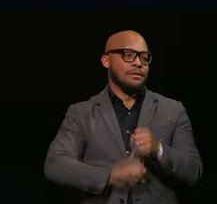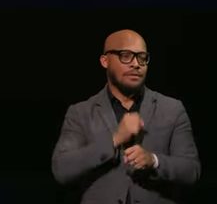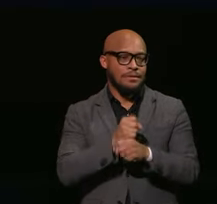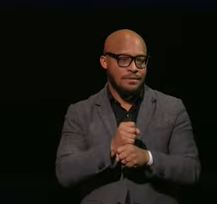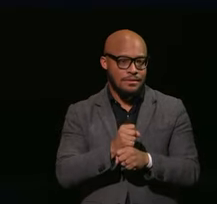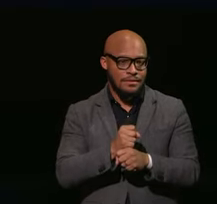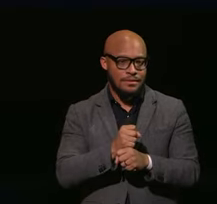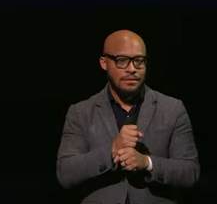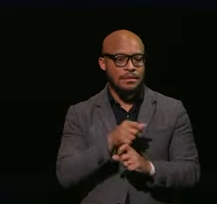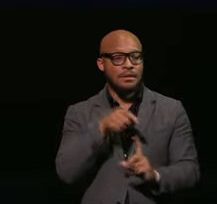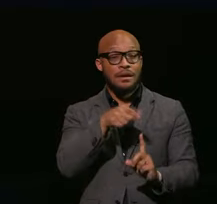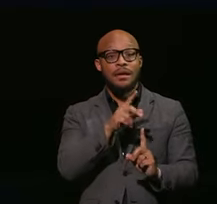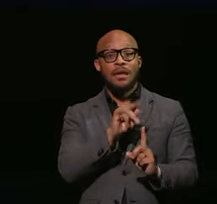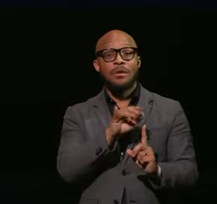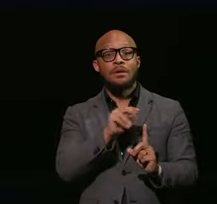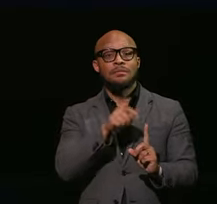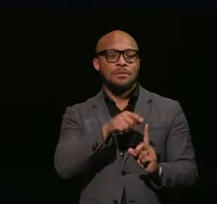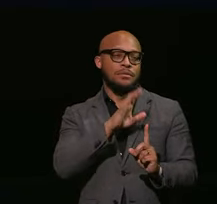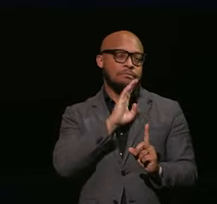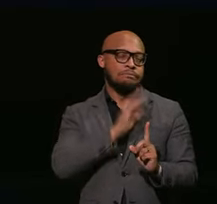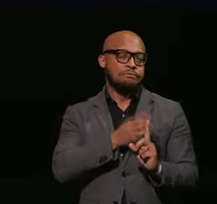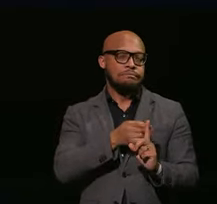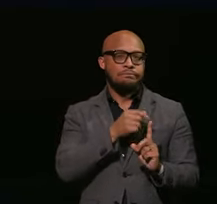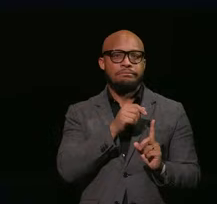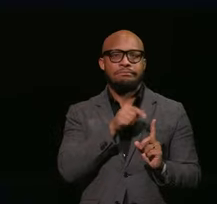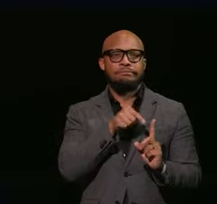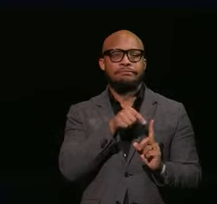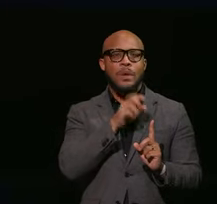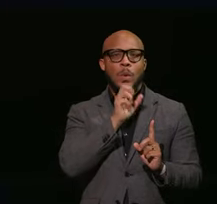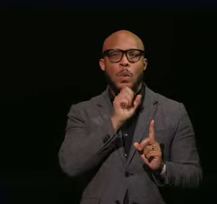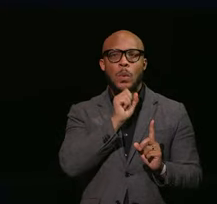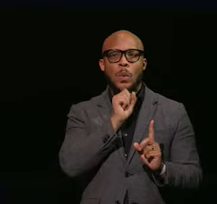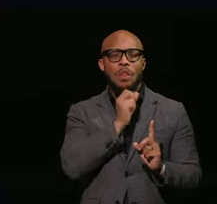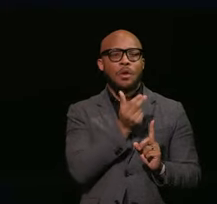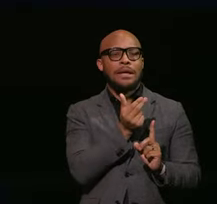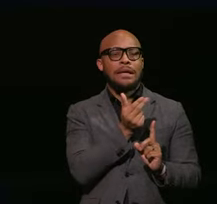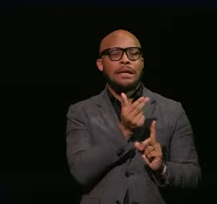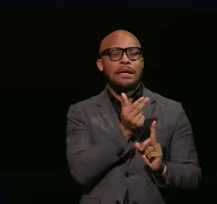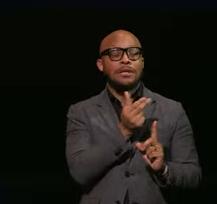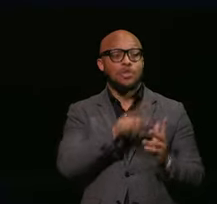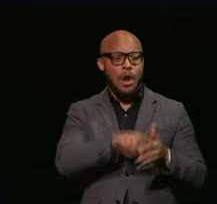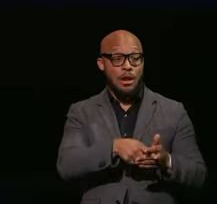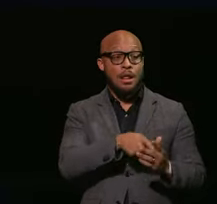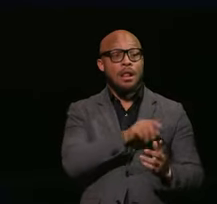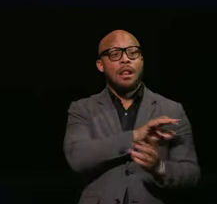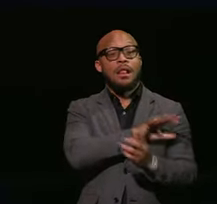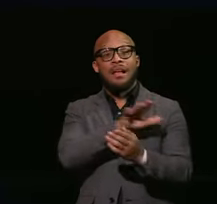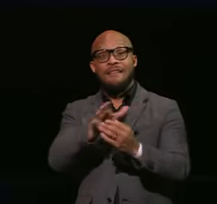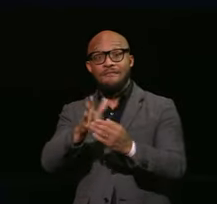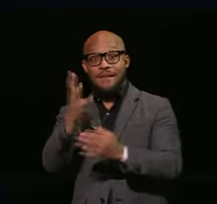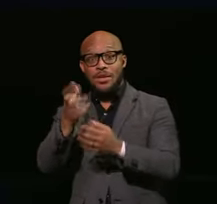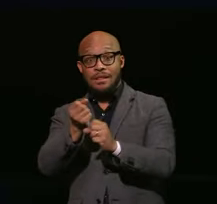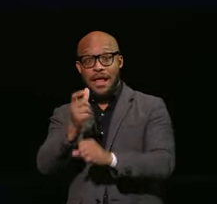finished, she was 18. Now she's 20. So Initially,